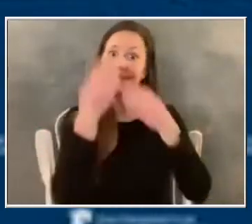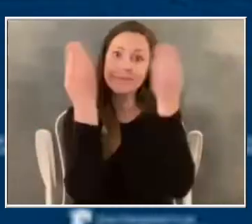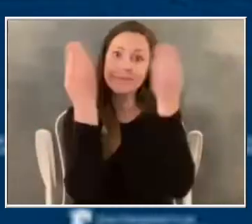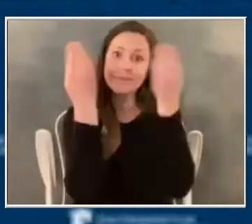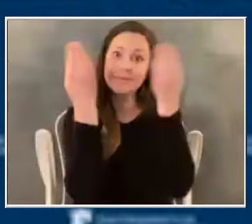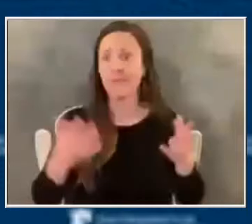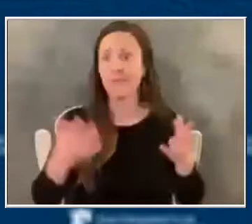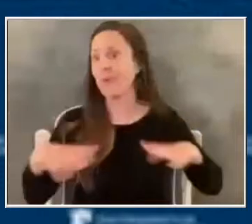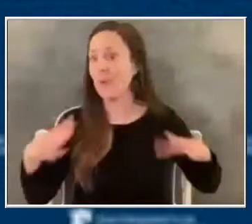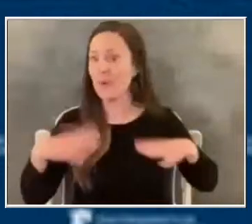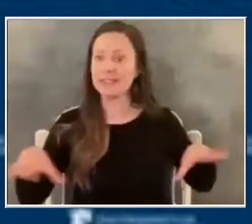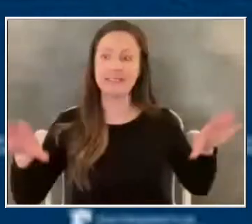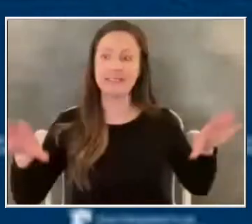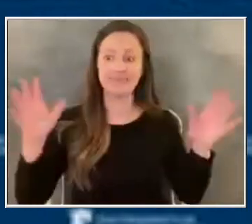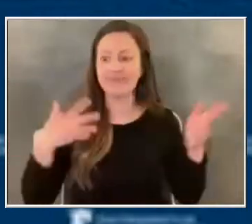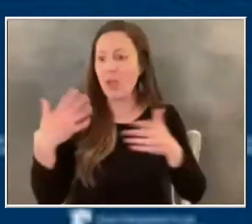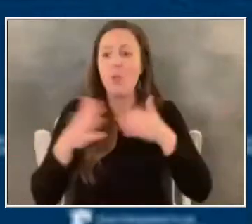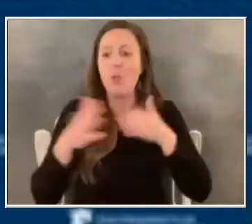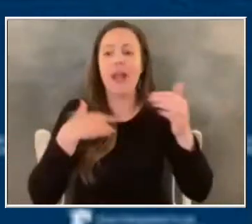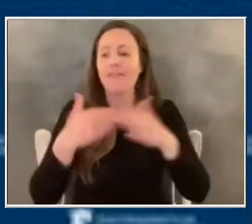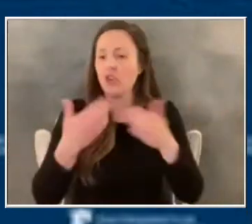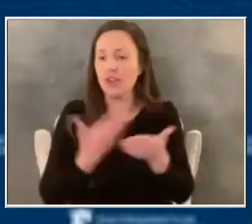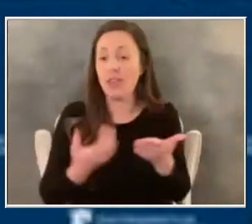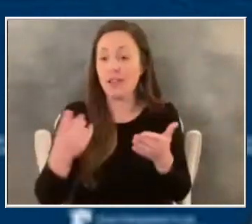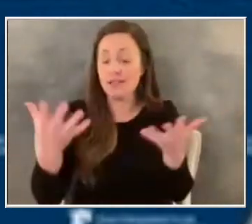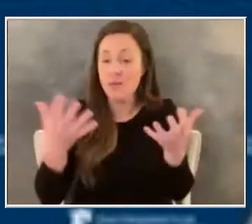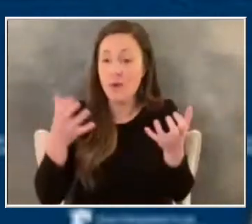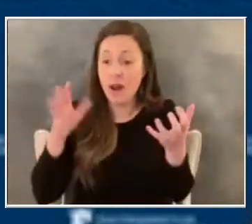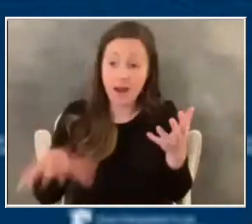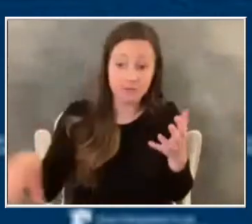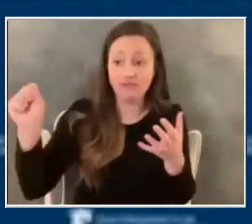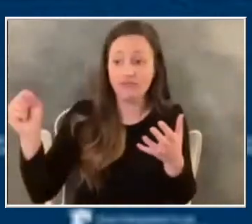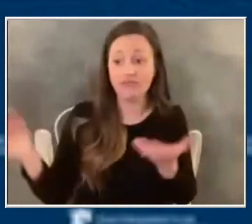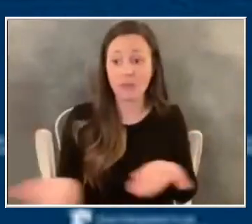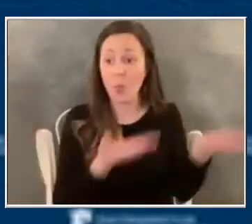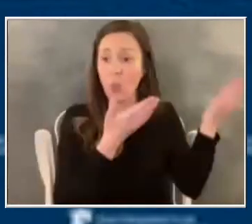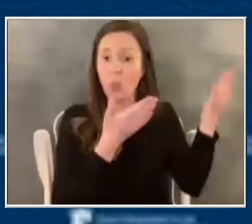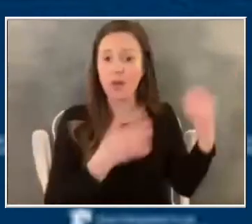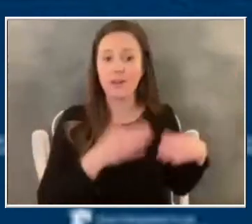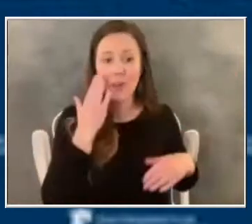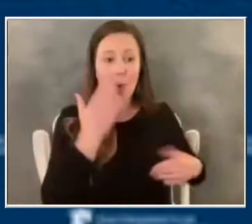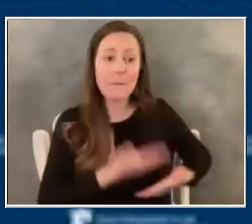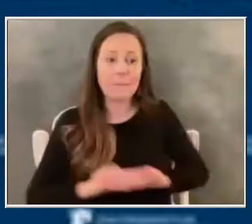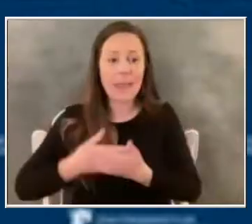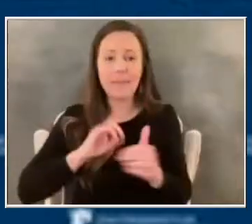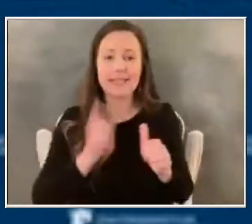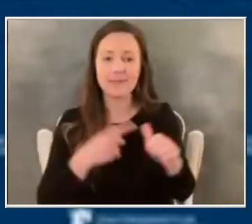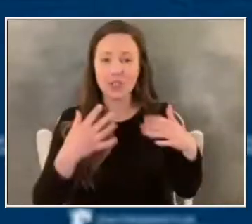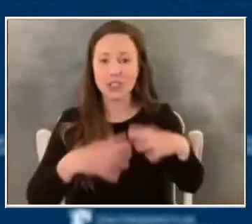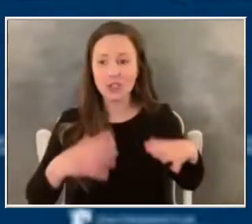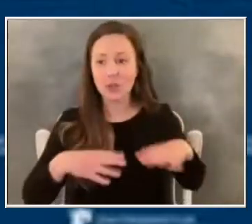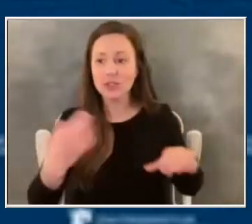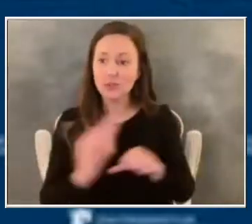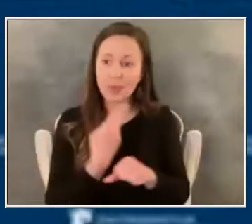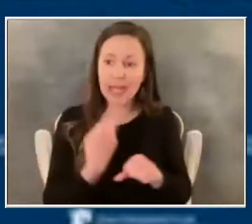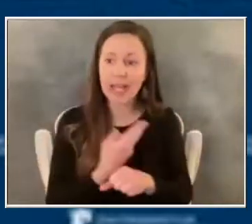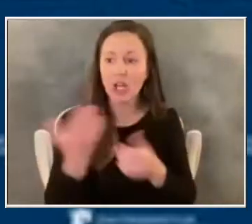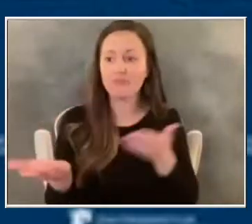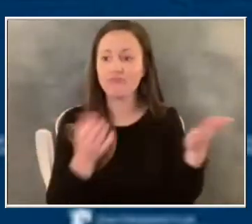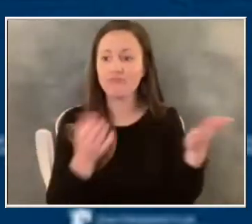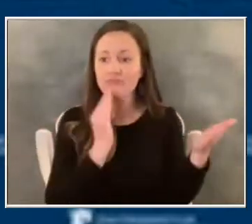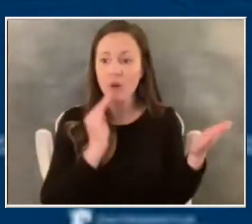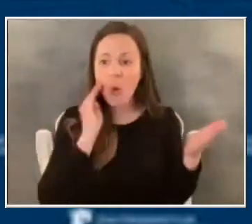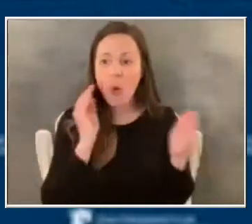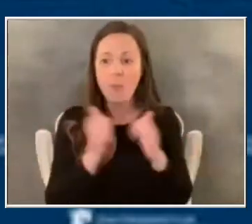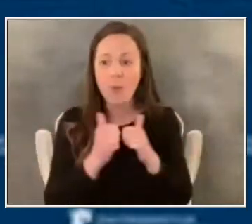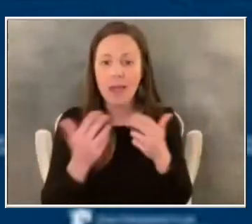change of clothes, and things like that you want to pick up and grab the baby's first clothes to, wear and to take them home in.